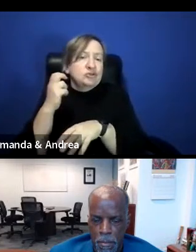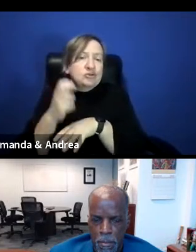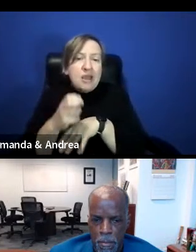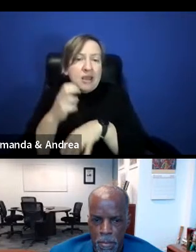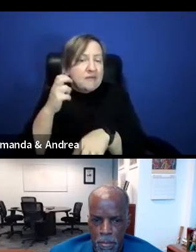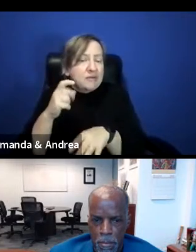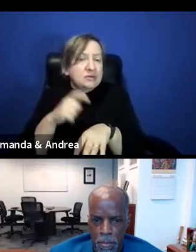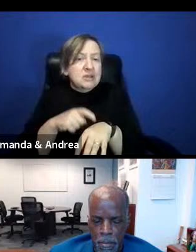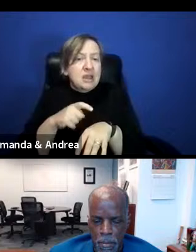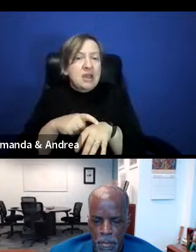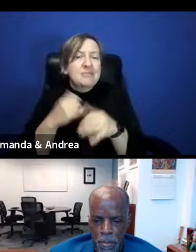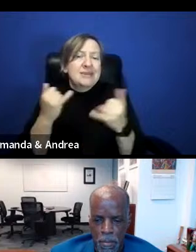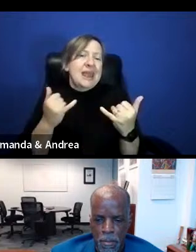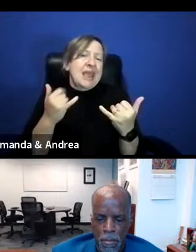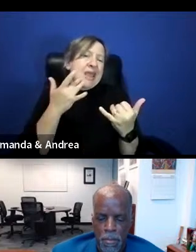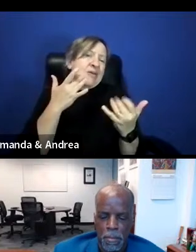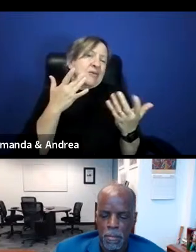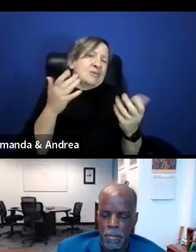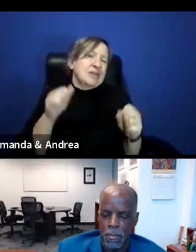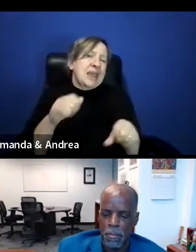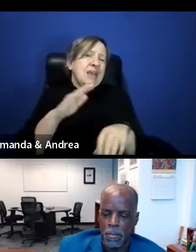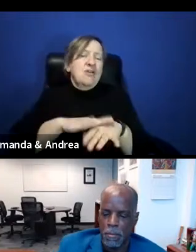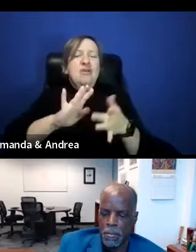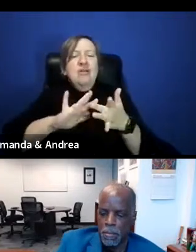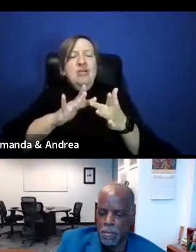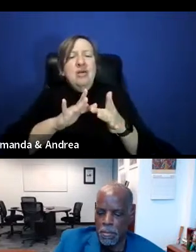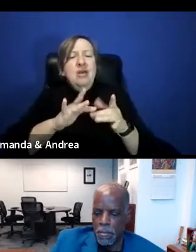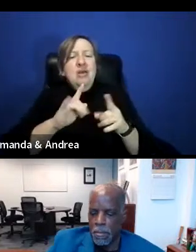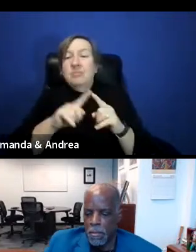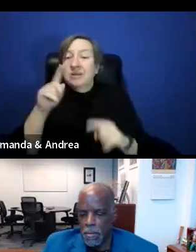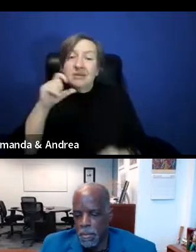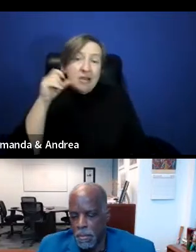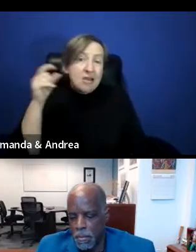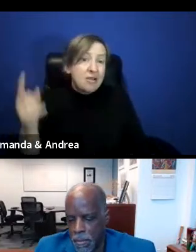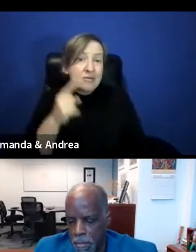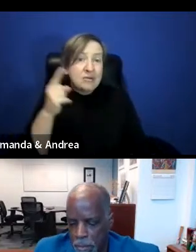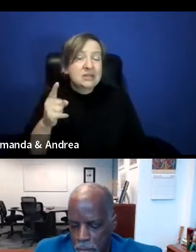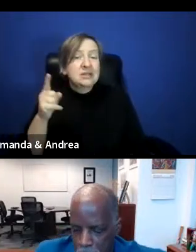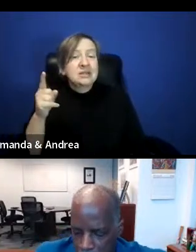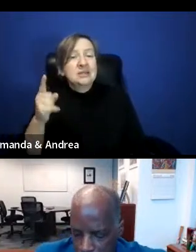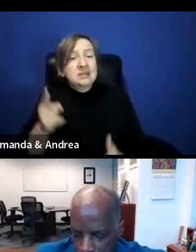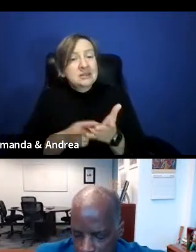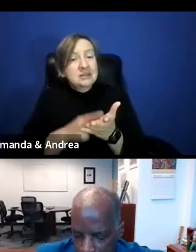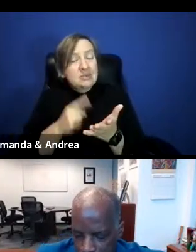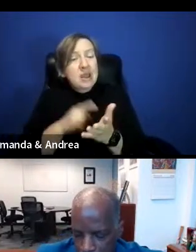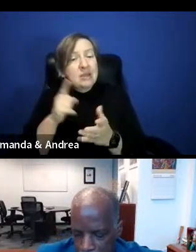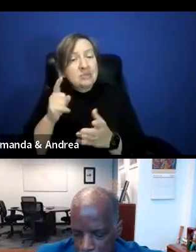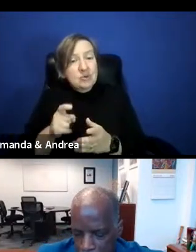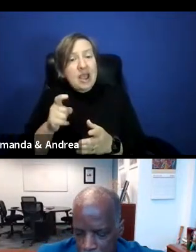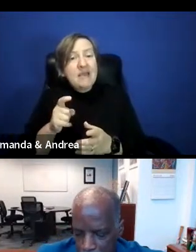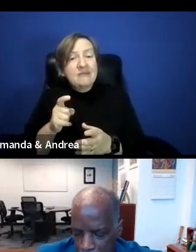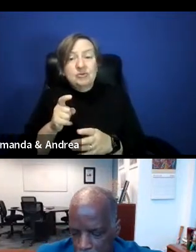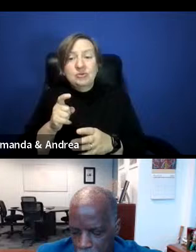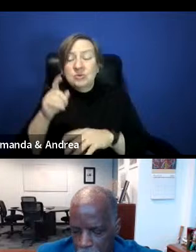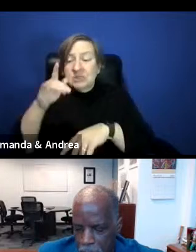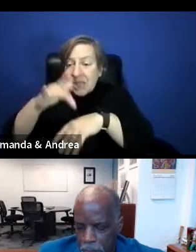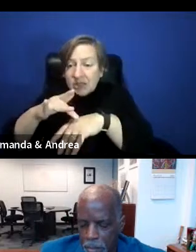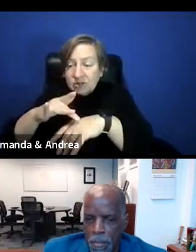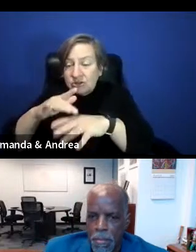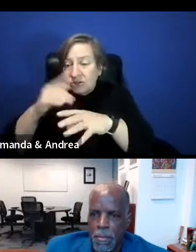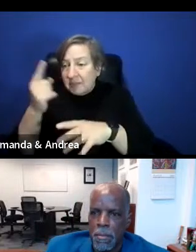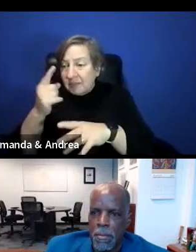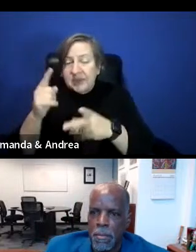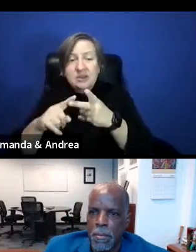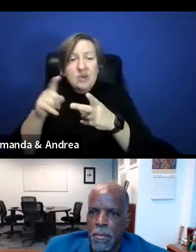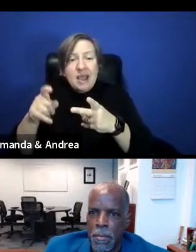Obviously, a lot of things can be done virtually, like today, right? But not always, right? Sometimes, you need to touch a fixture, you need to experience